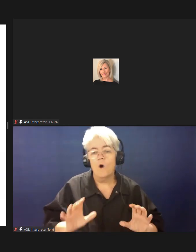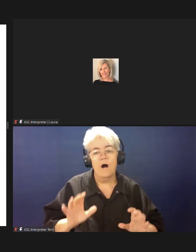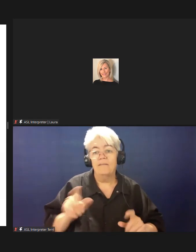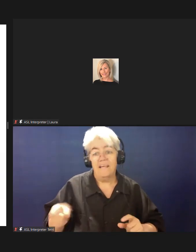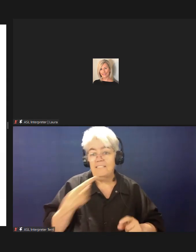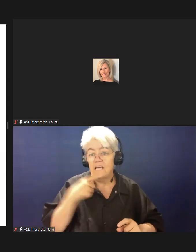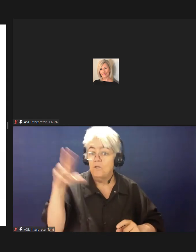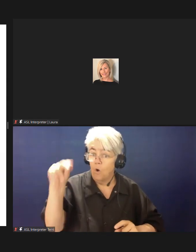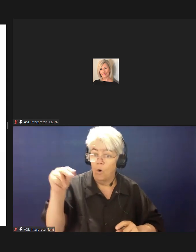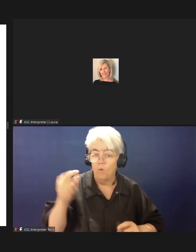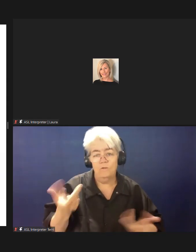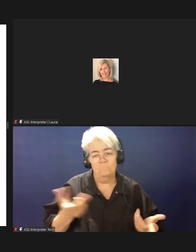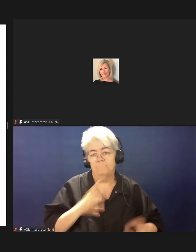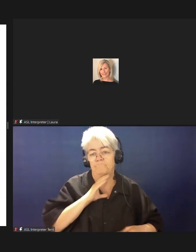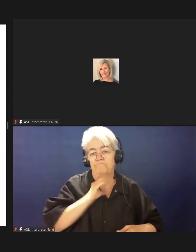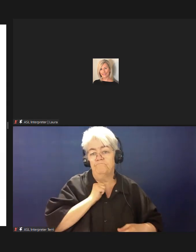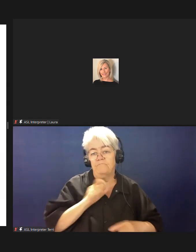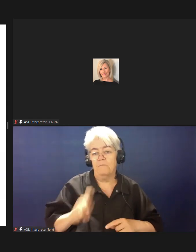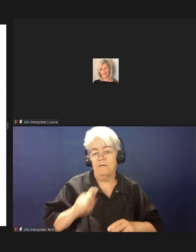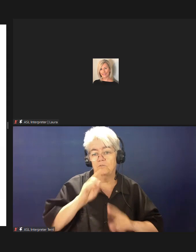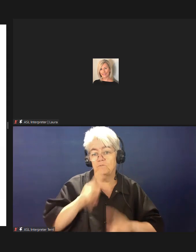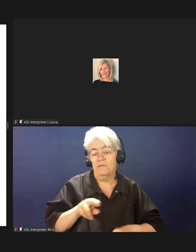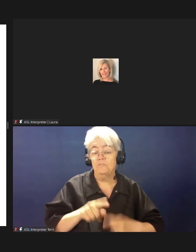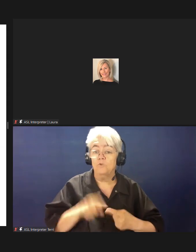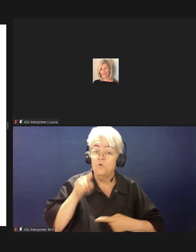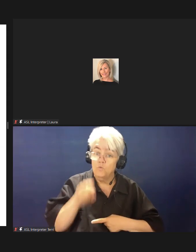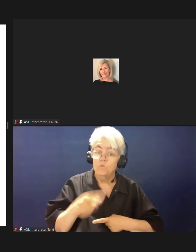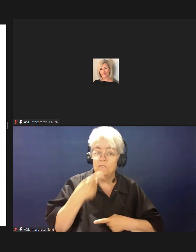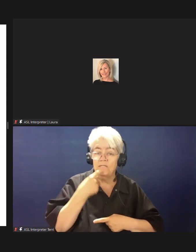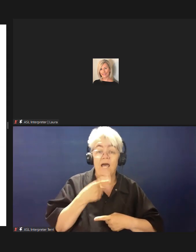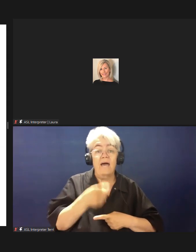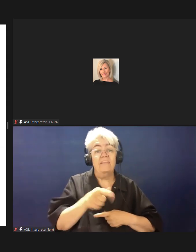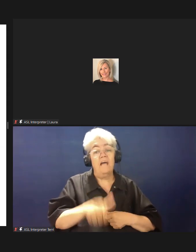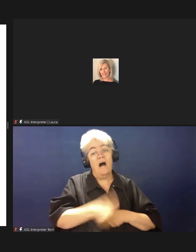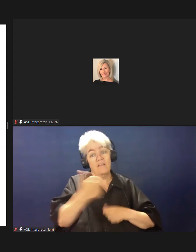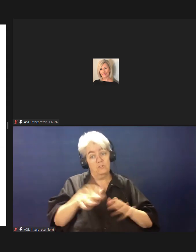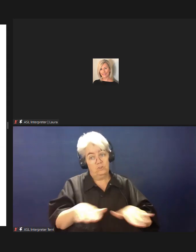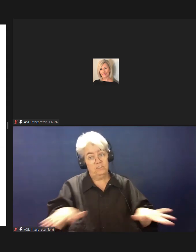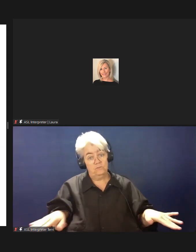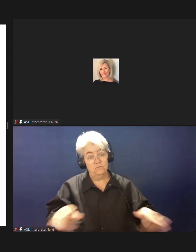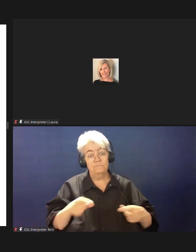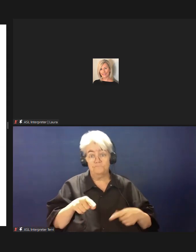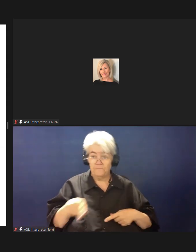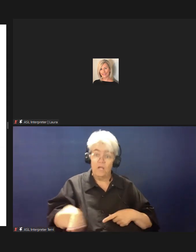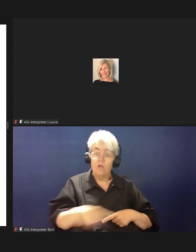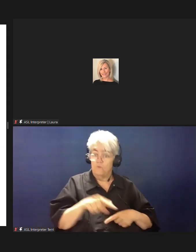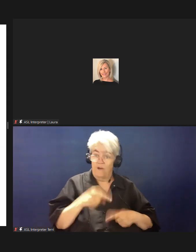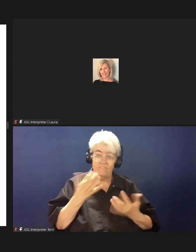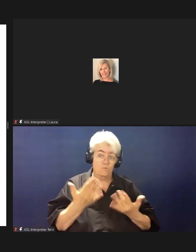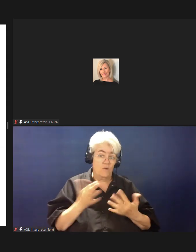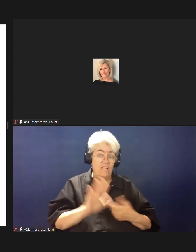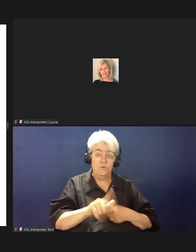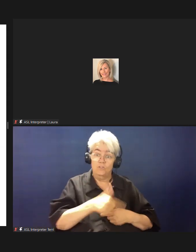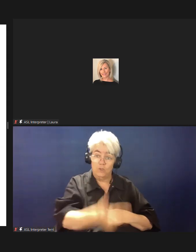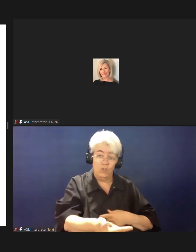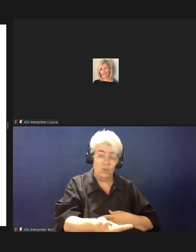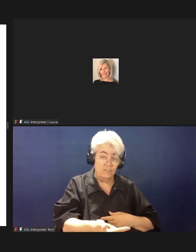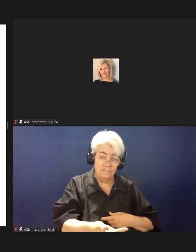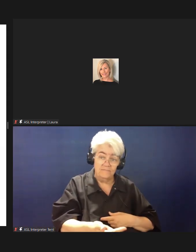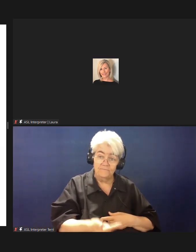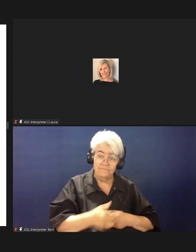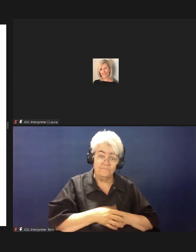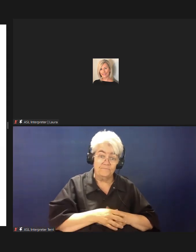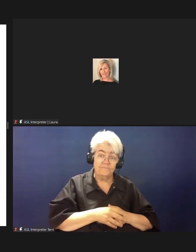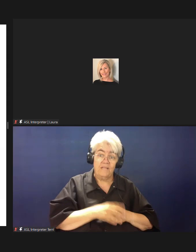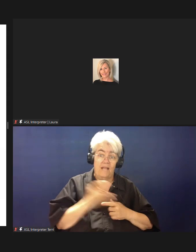opportunity. So you direct the screening. You may even suggest to the other children that they may have to wait their turn, just like they would